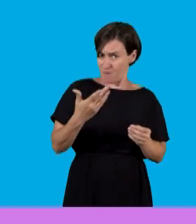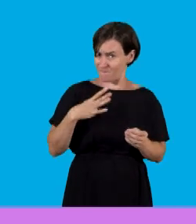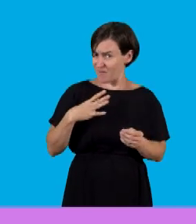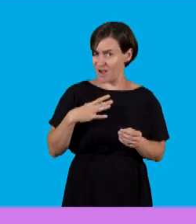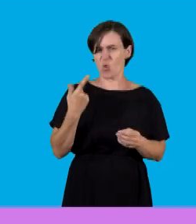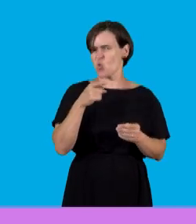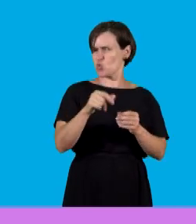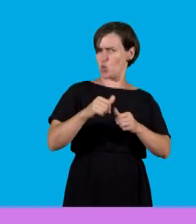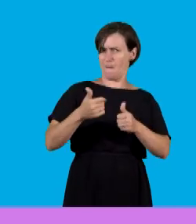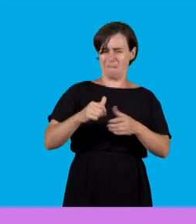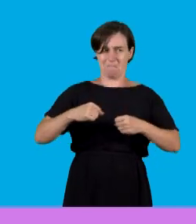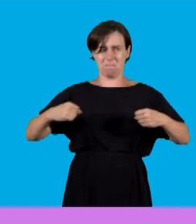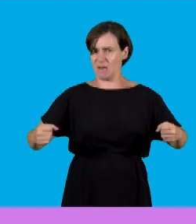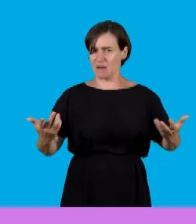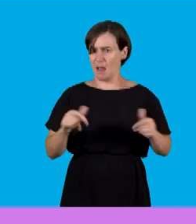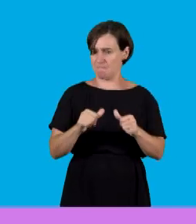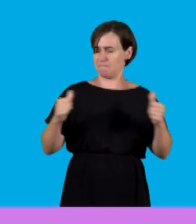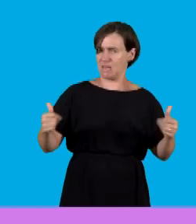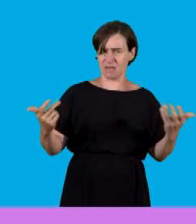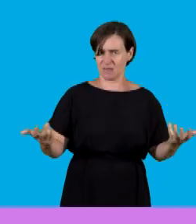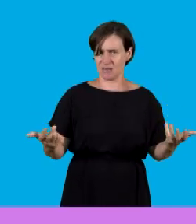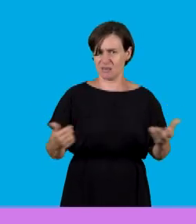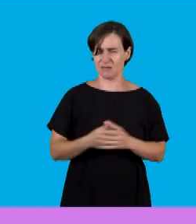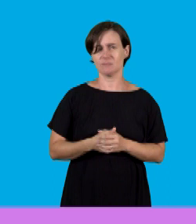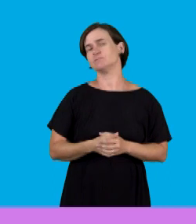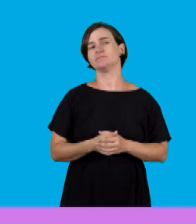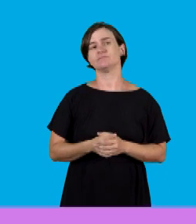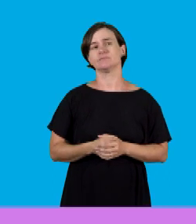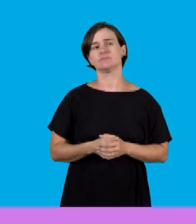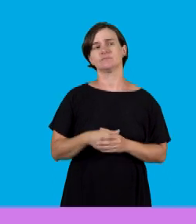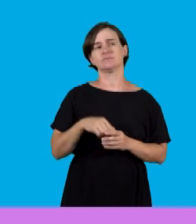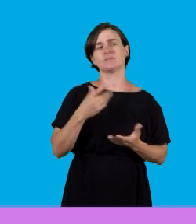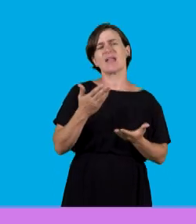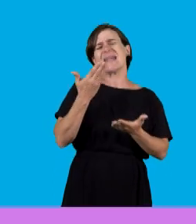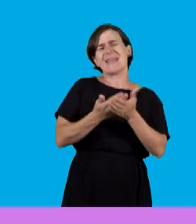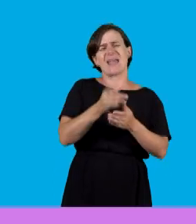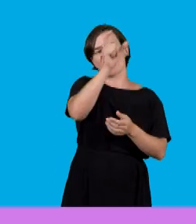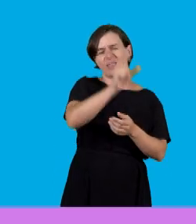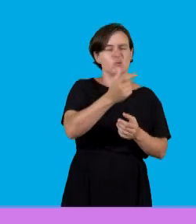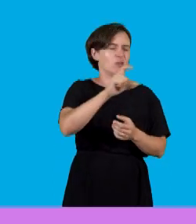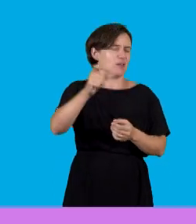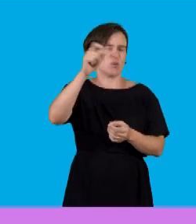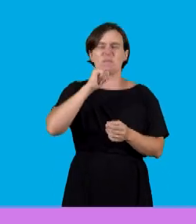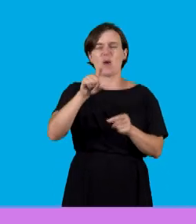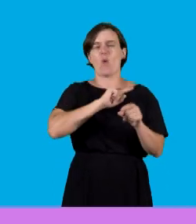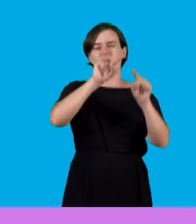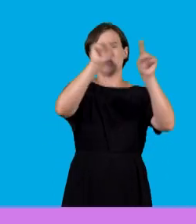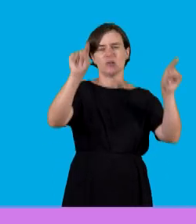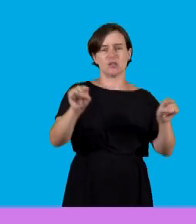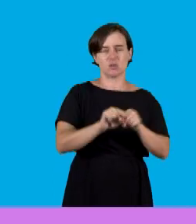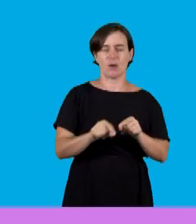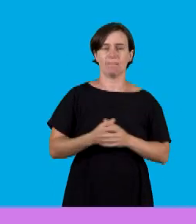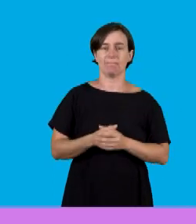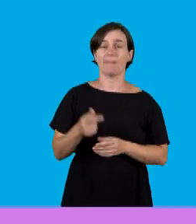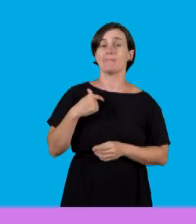Either they were going to put it this side or that side. It really doesn't matter, because our school hall is a square. So that is the question that I want you to deal